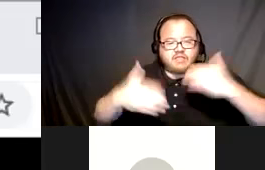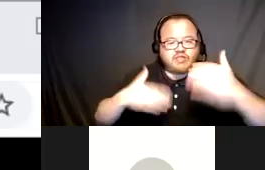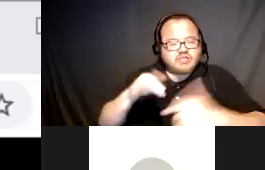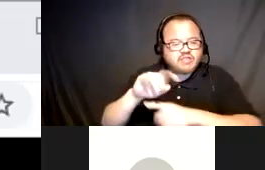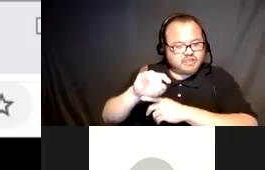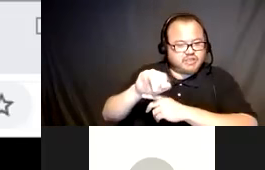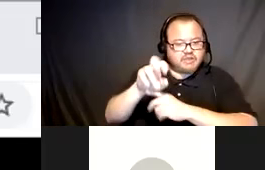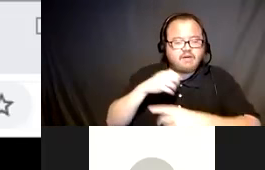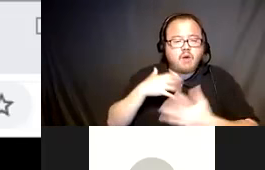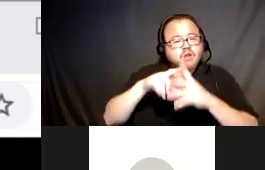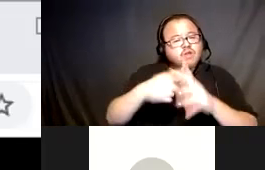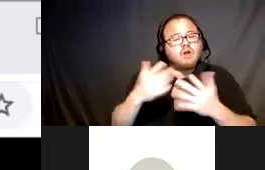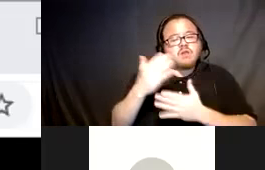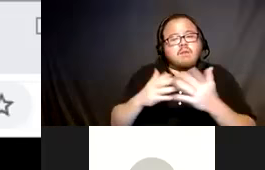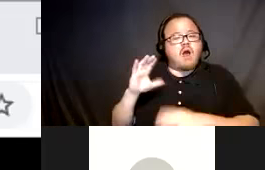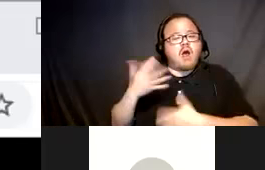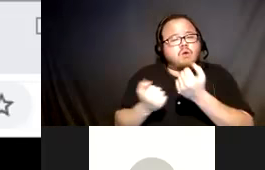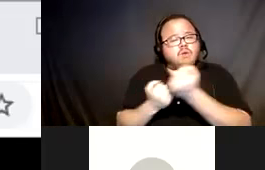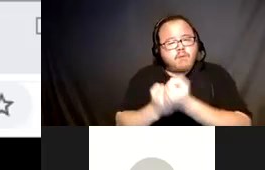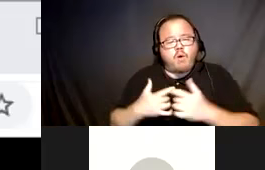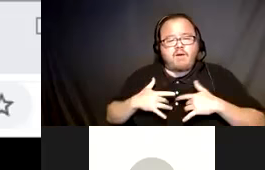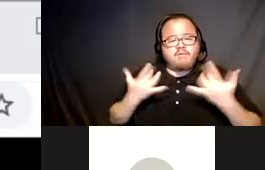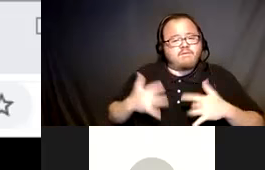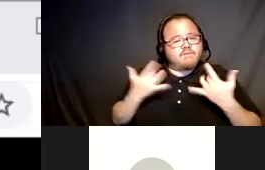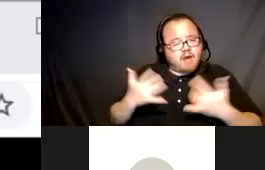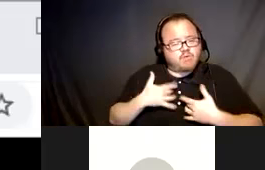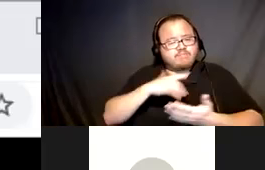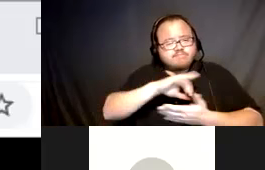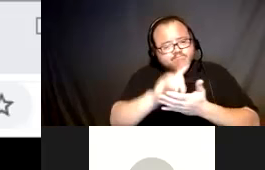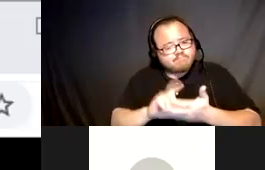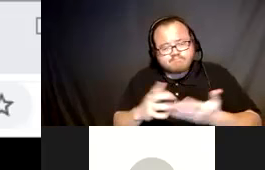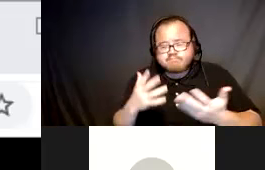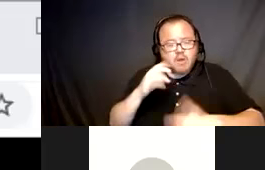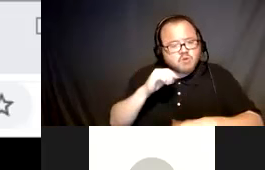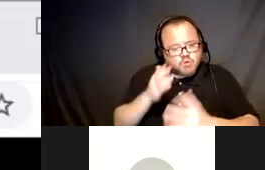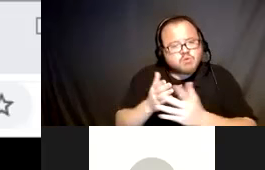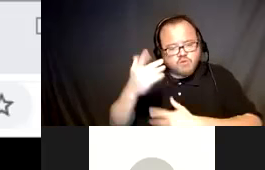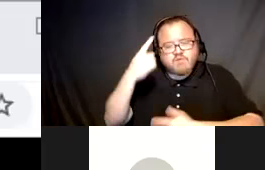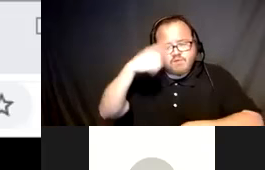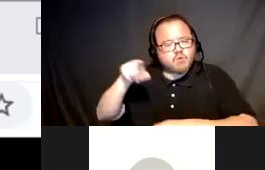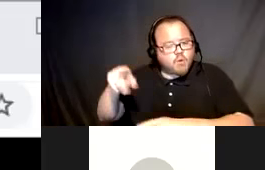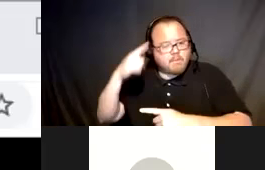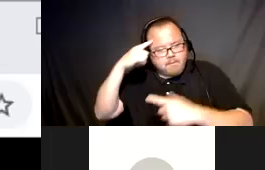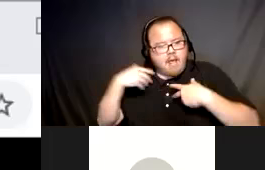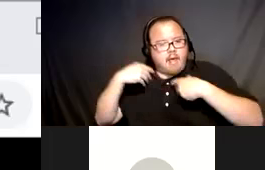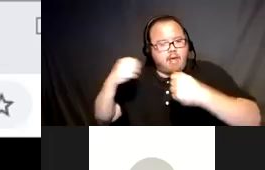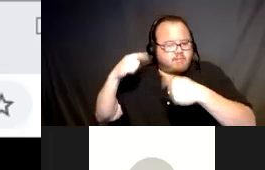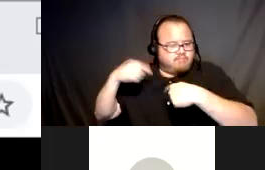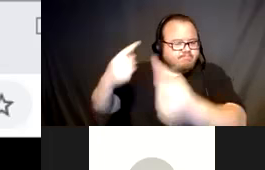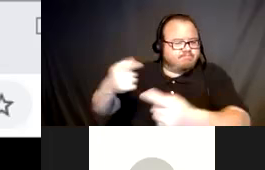share with you some of our supports and events that we have designed through our mental health initiative over the last several